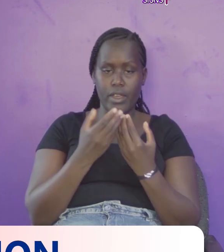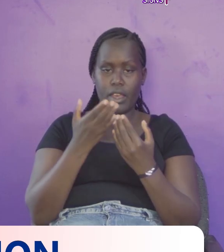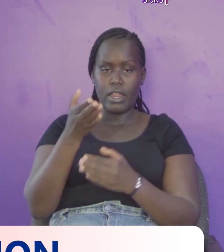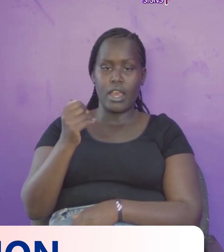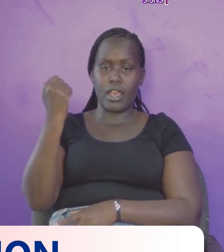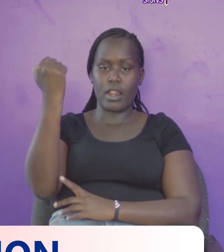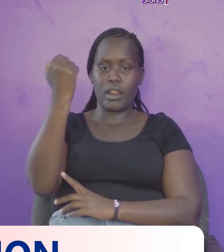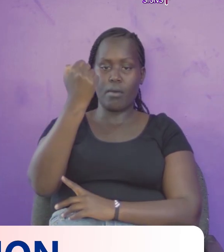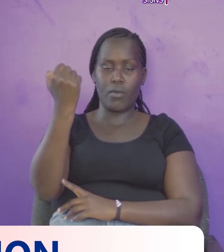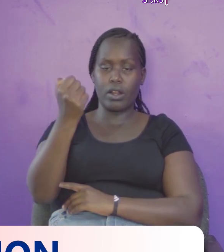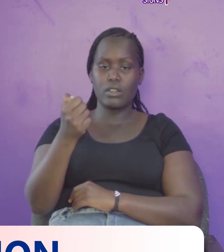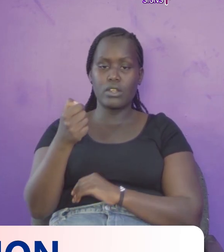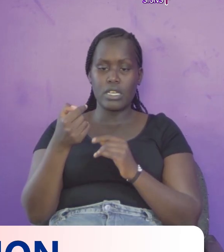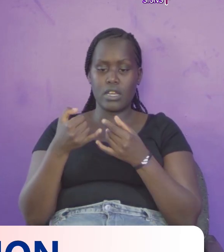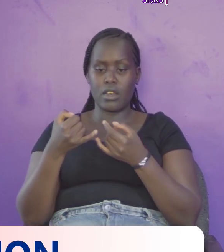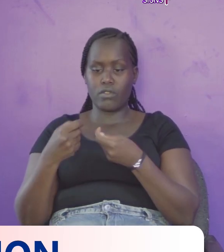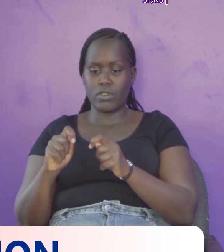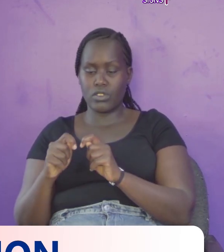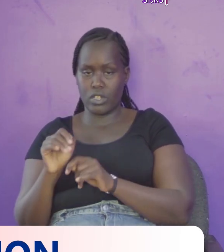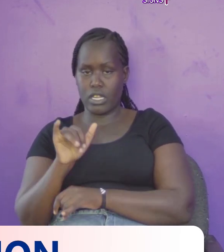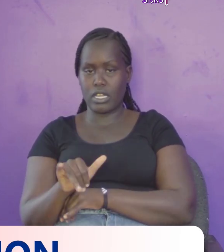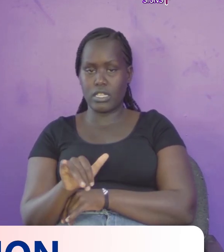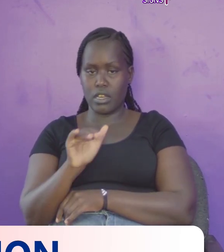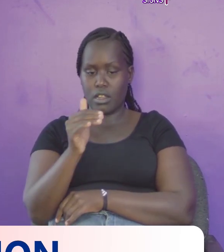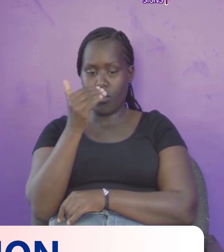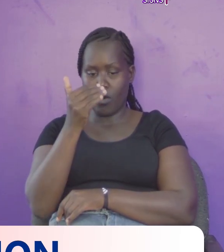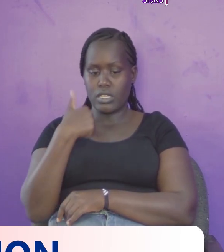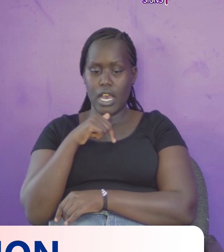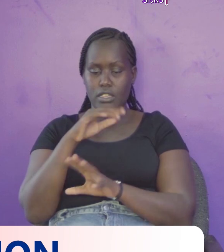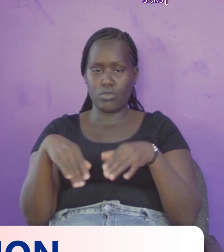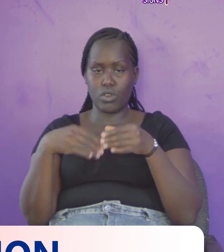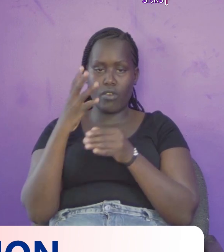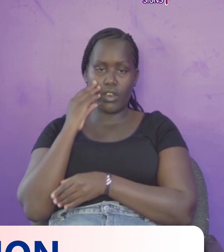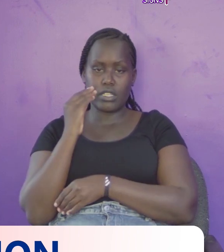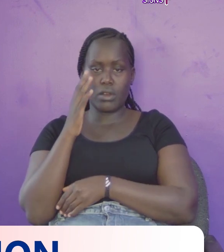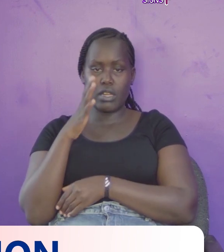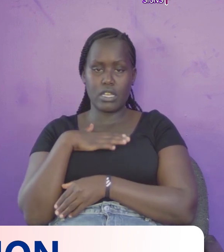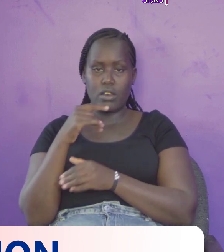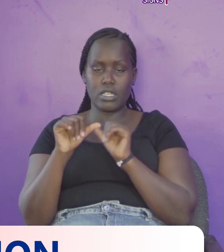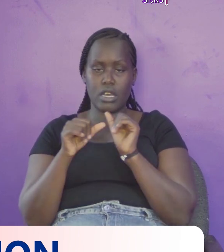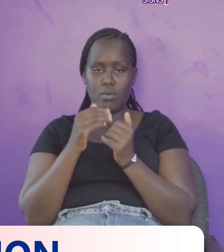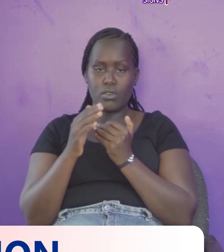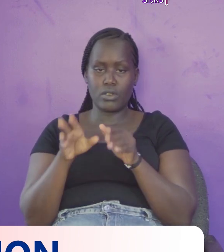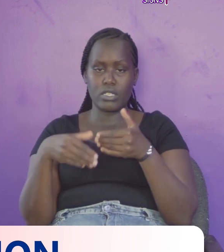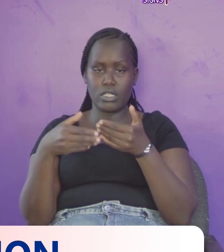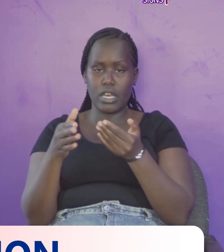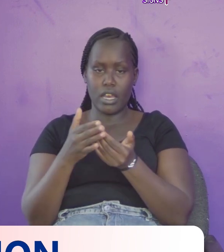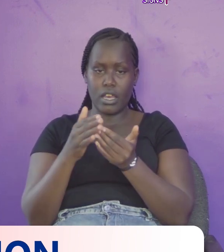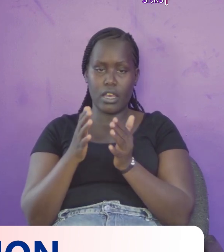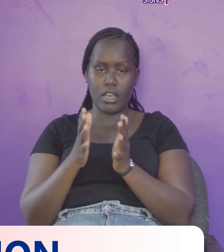politics, they have tested it, and they were asking us to give our experiences about caregivers. You would be